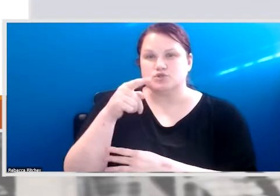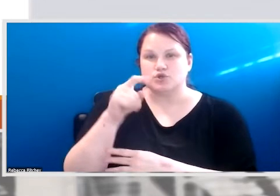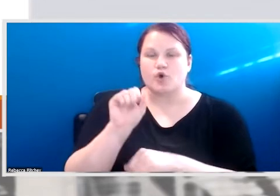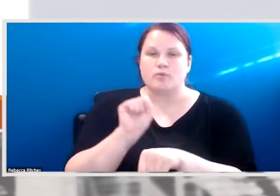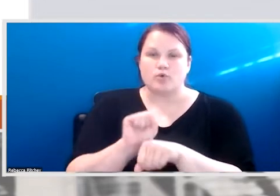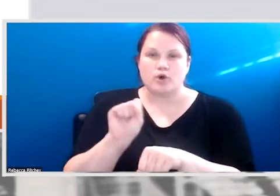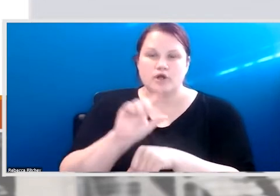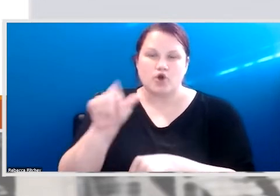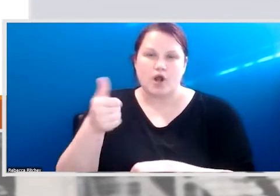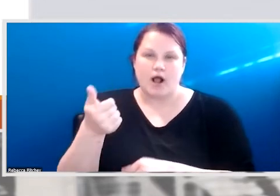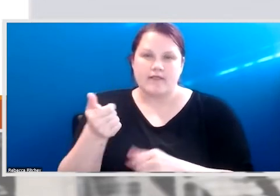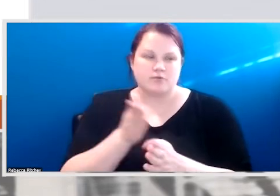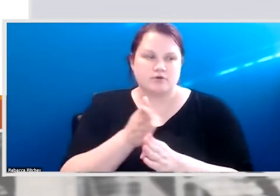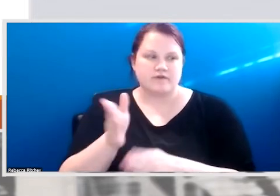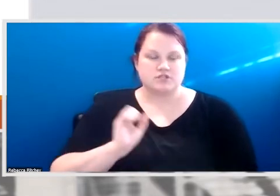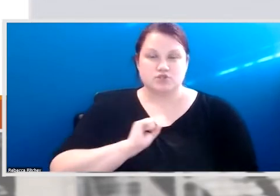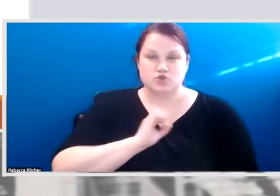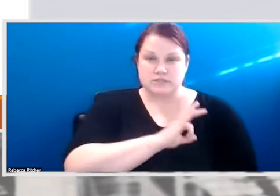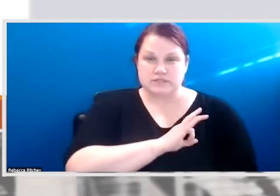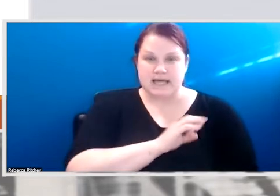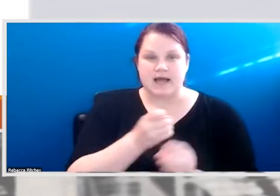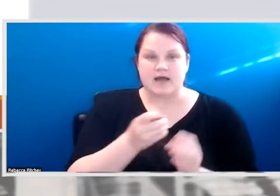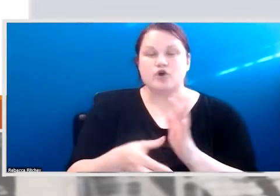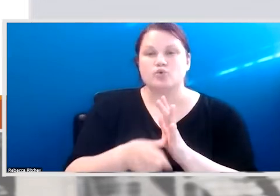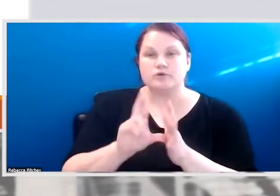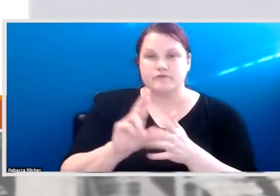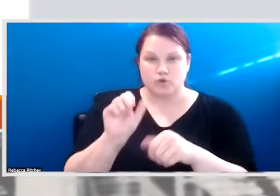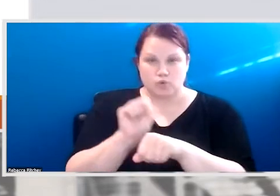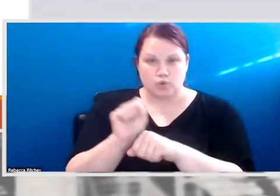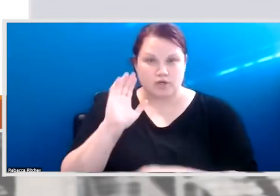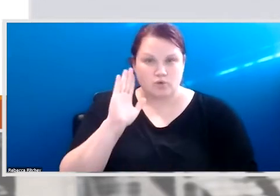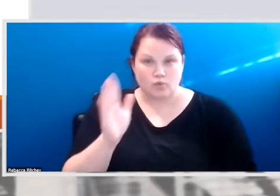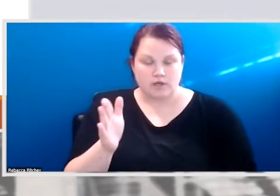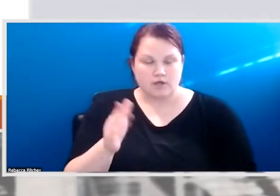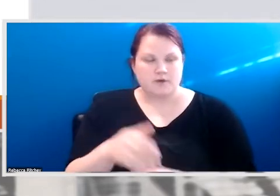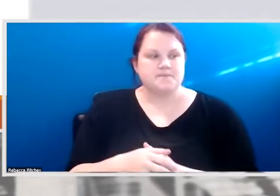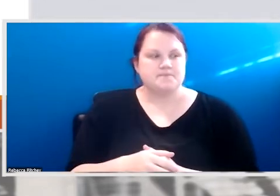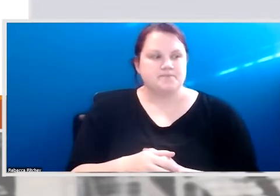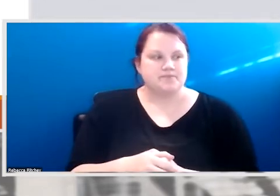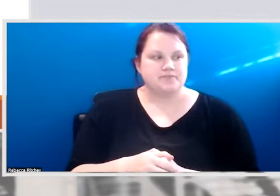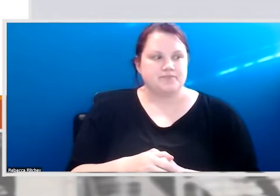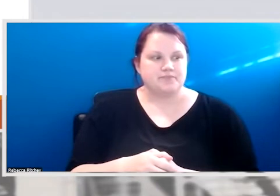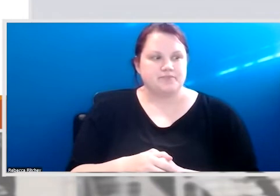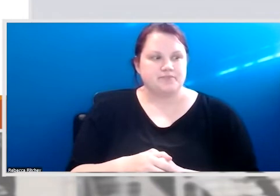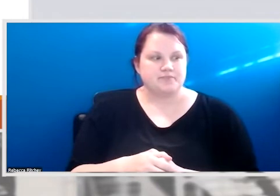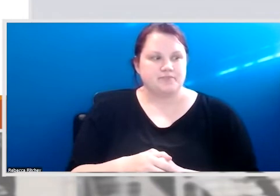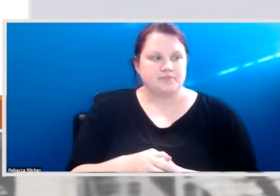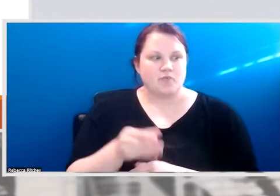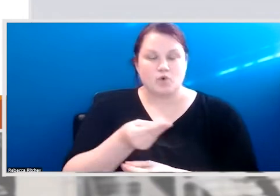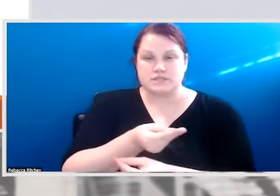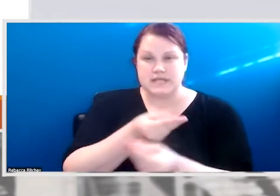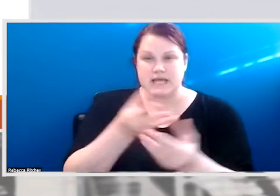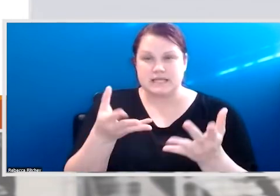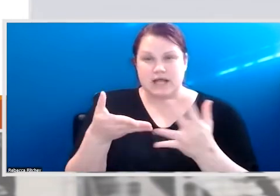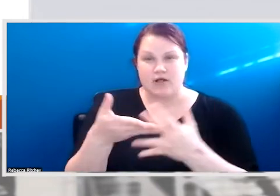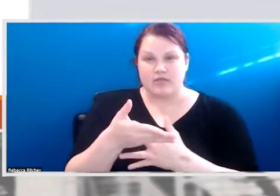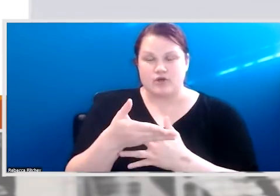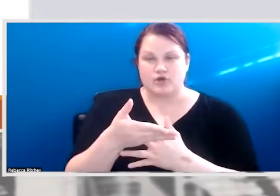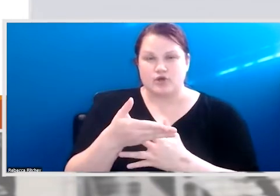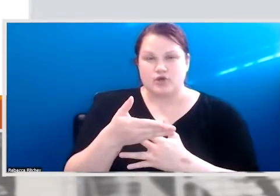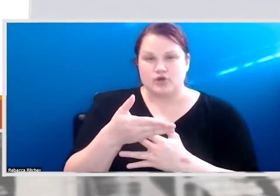staff. We will review that work. We will put it out to through one of our